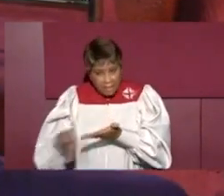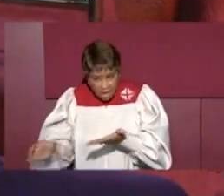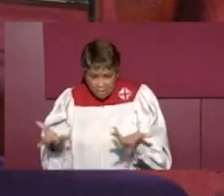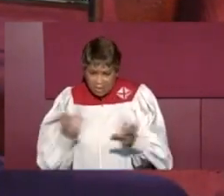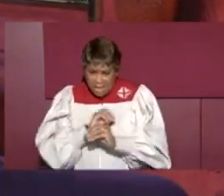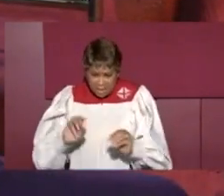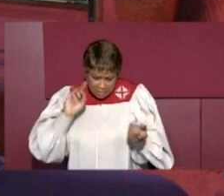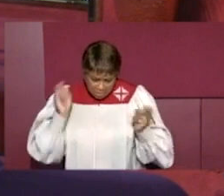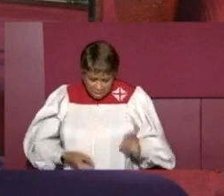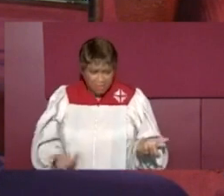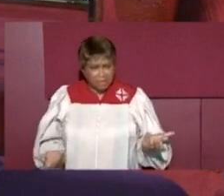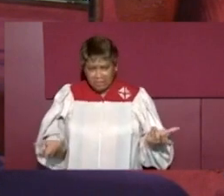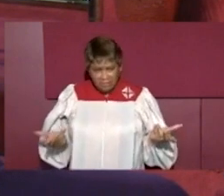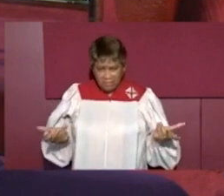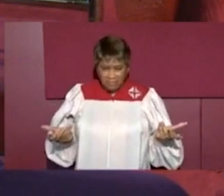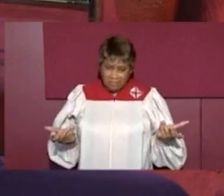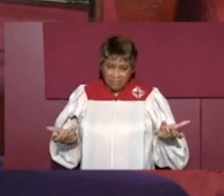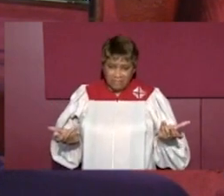changed.